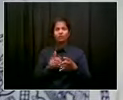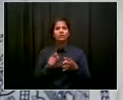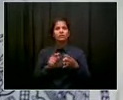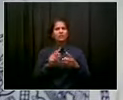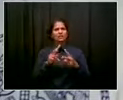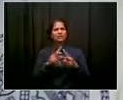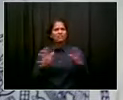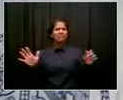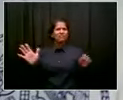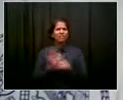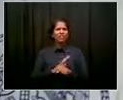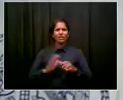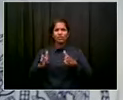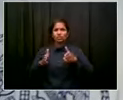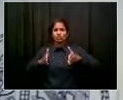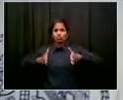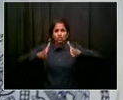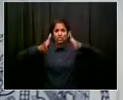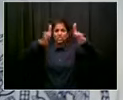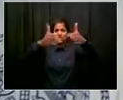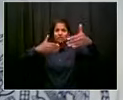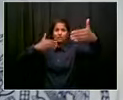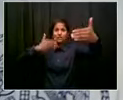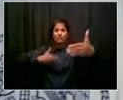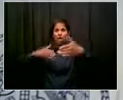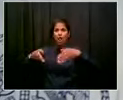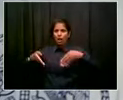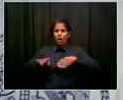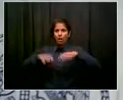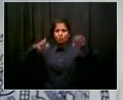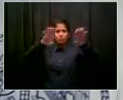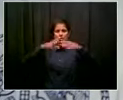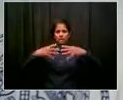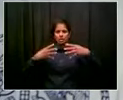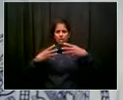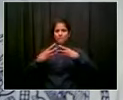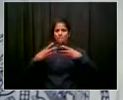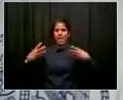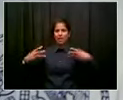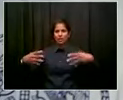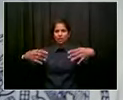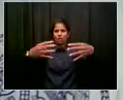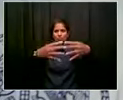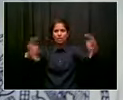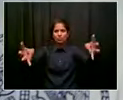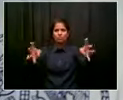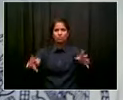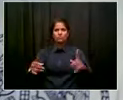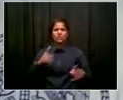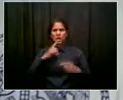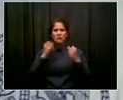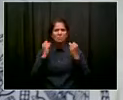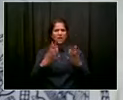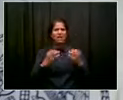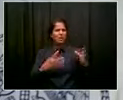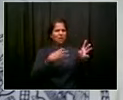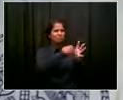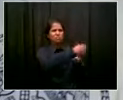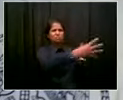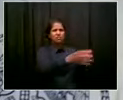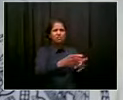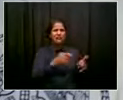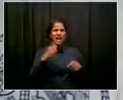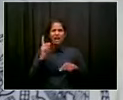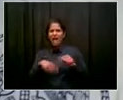public plazas and i i just wonder i i guess whether you think um the